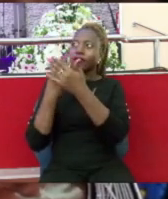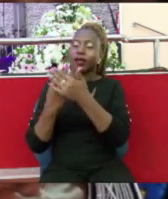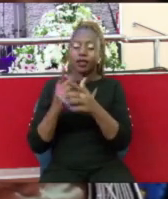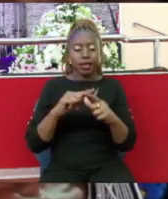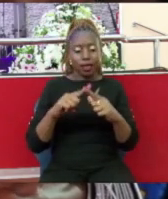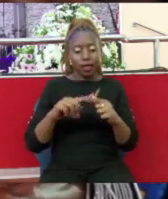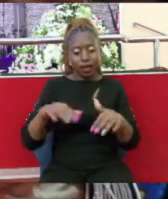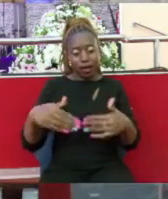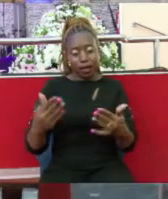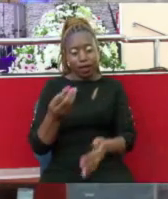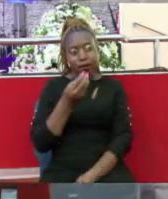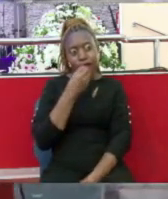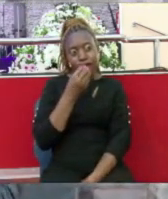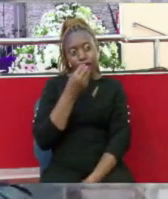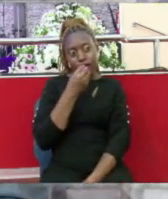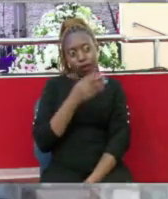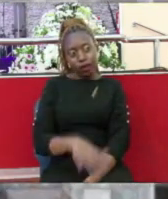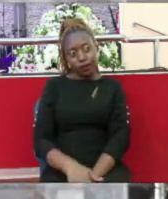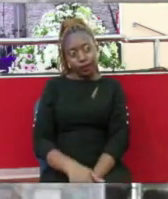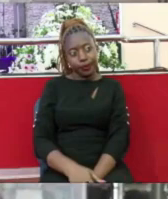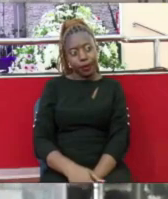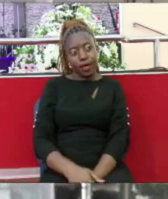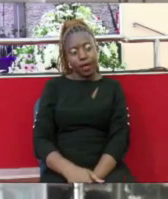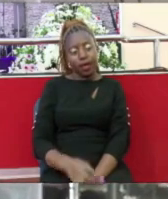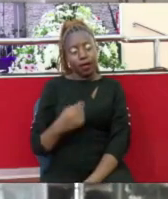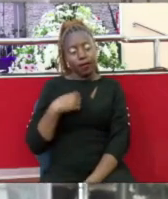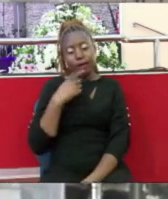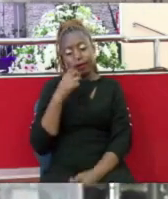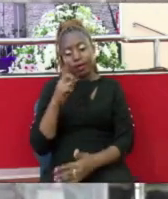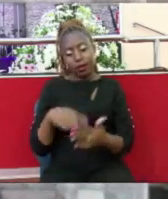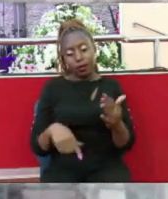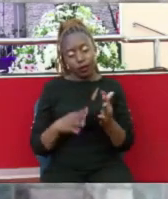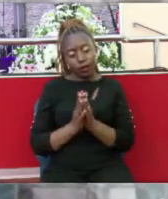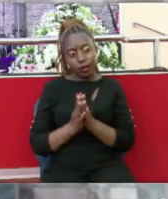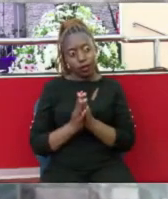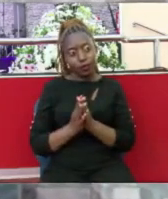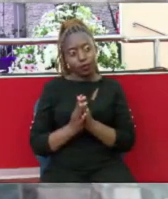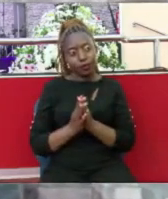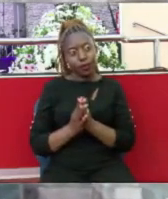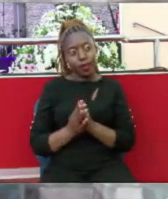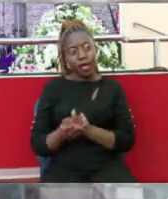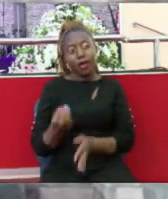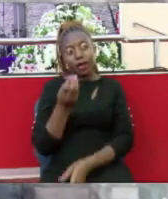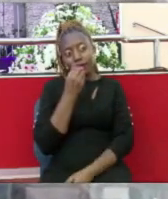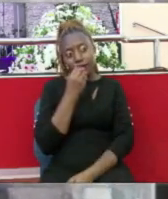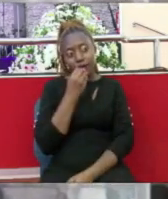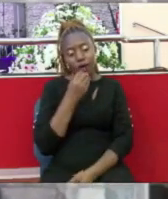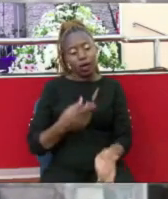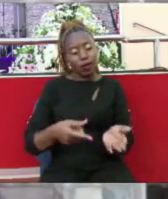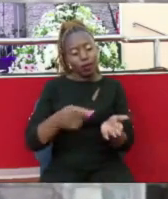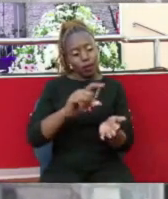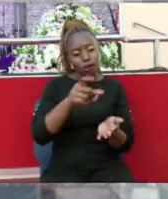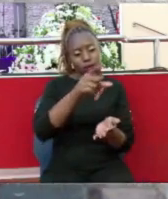Na akawapa vyakula. And I'm telling you, na nawaambieni, the food multiplied